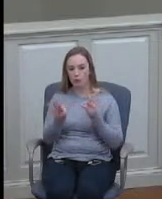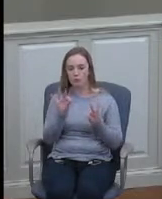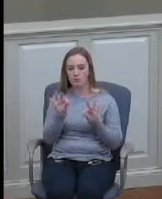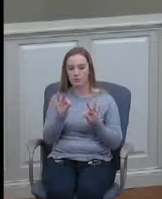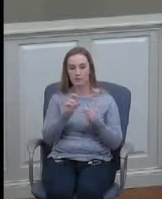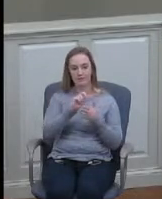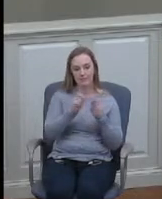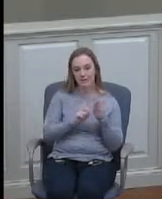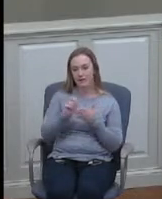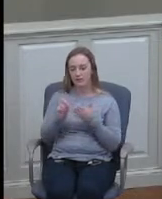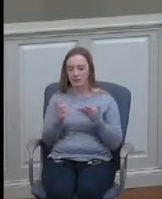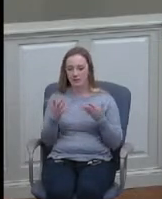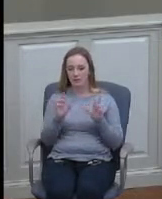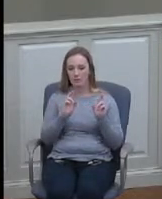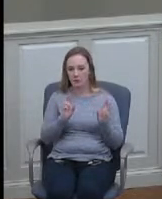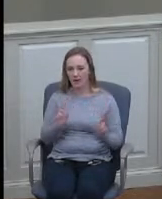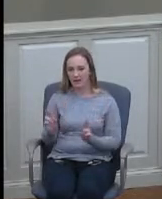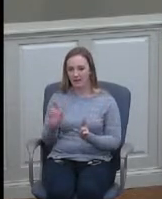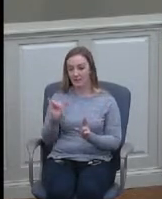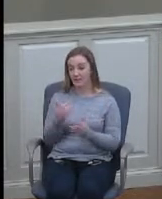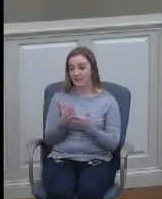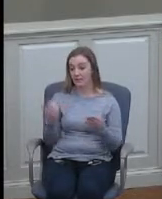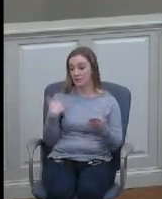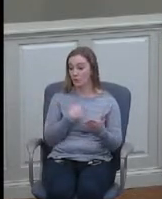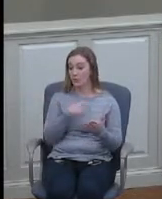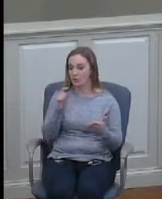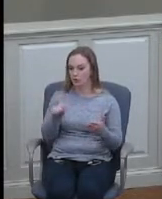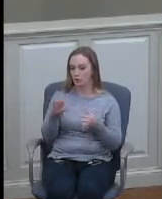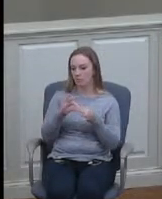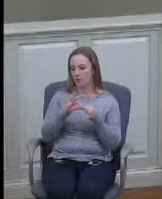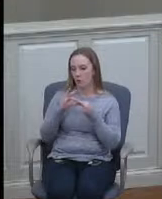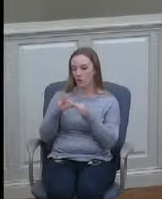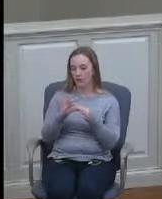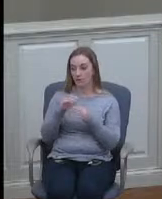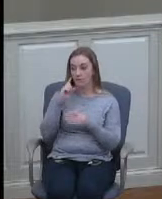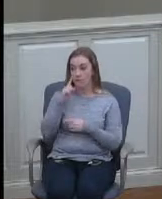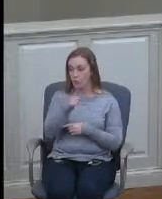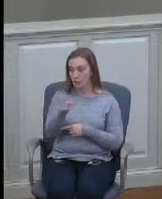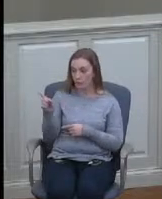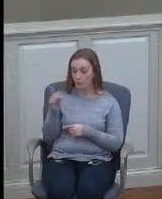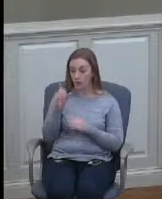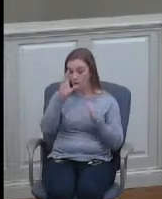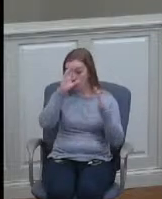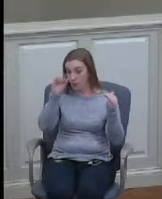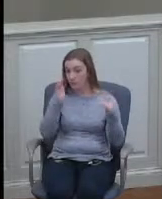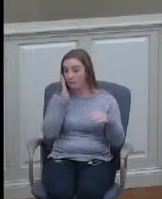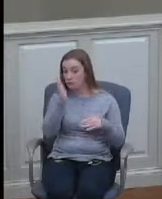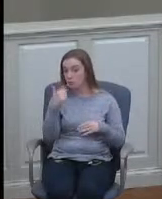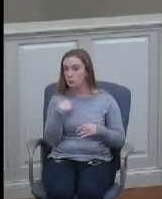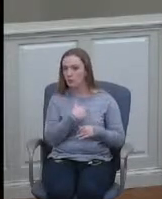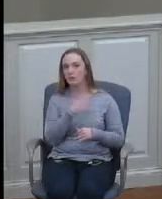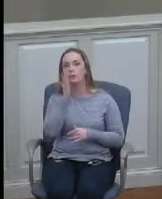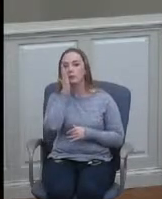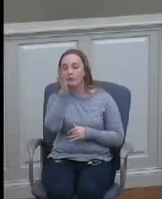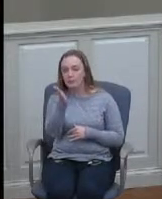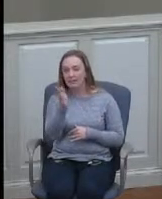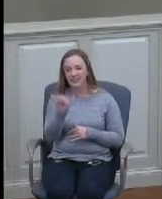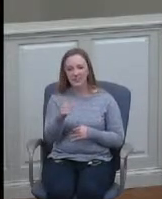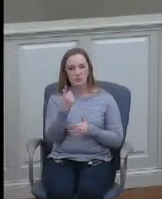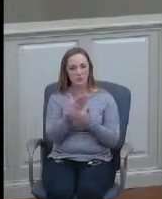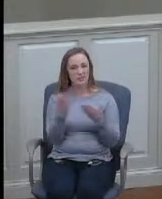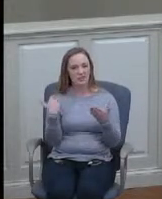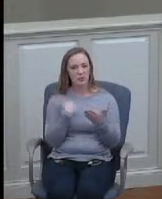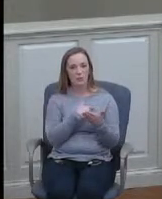are the kind of things that we should be coordinating for you, that hopefully in the future we will be. And that's one thing, is we need to have